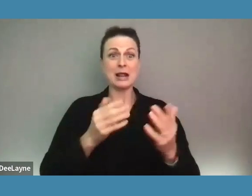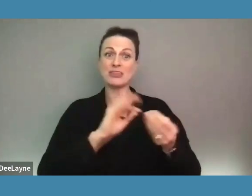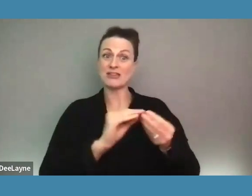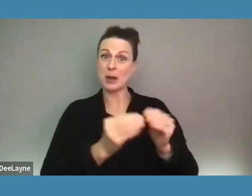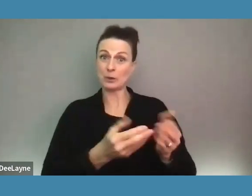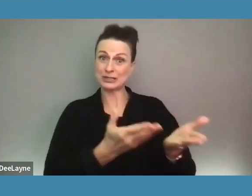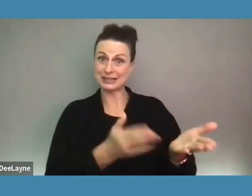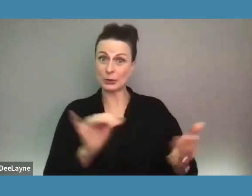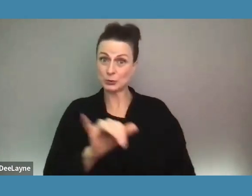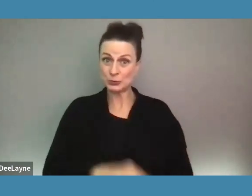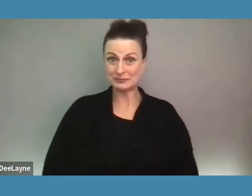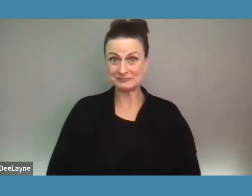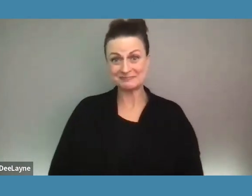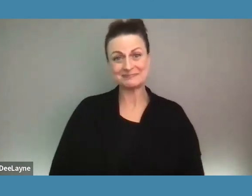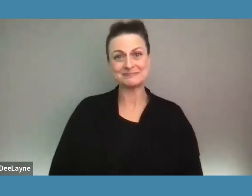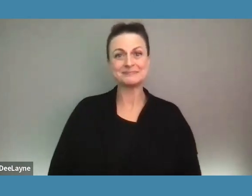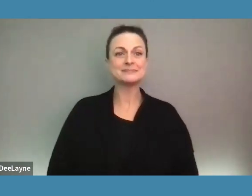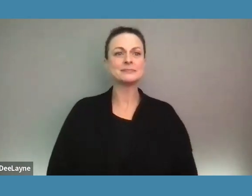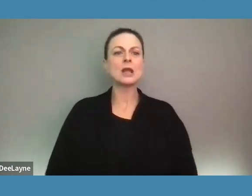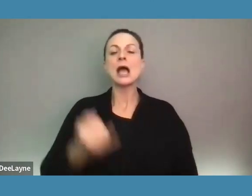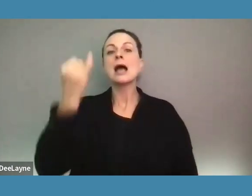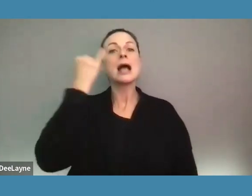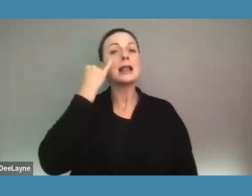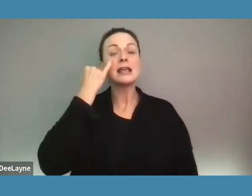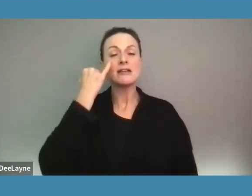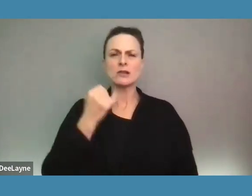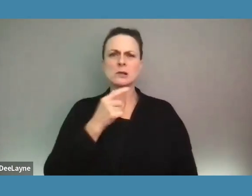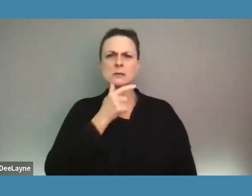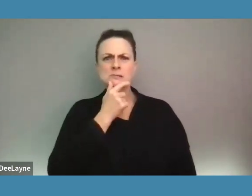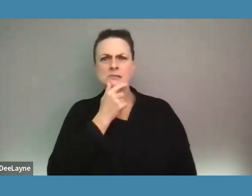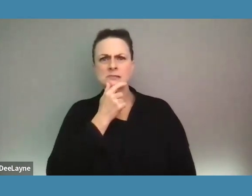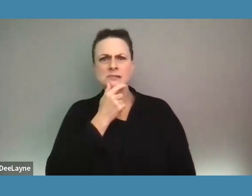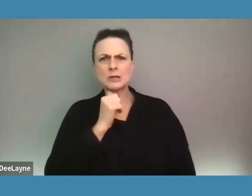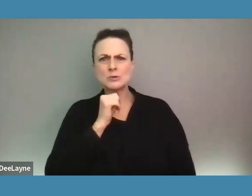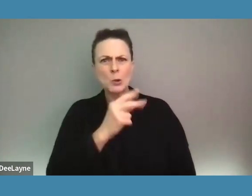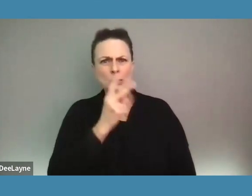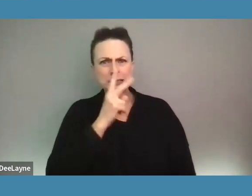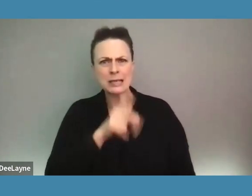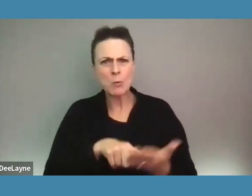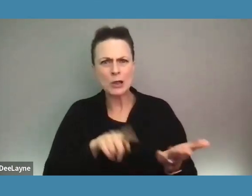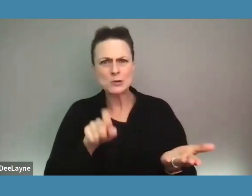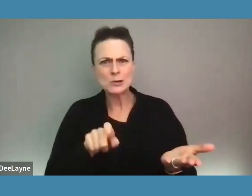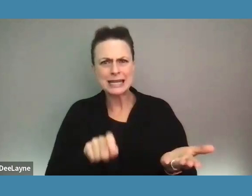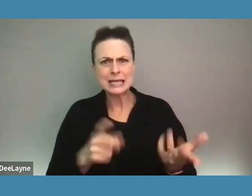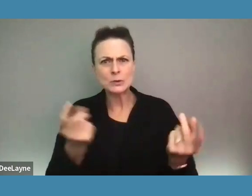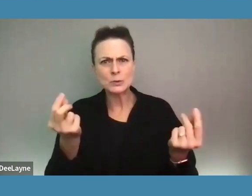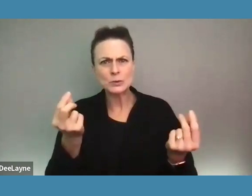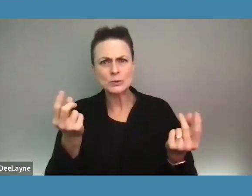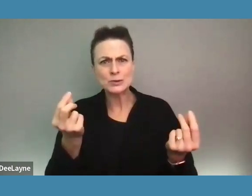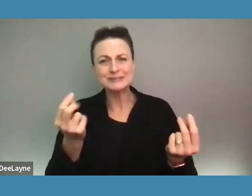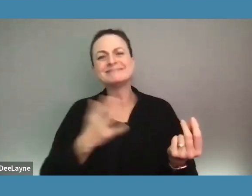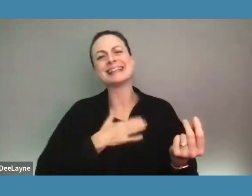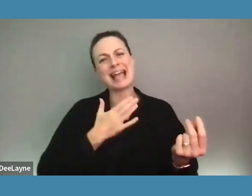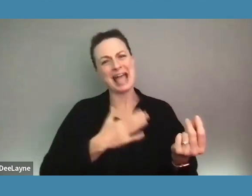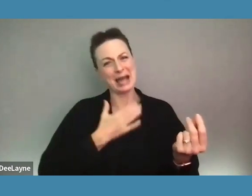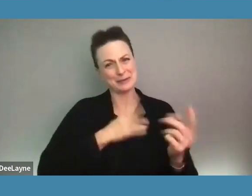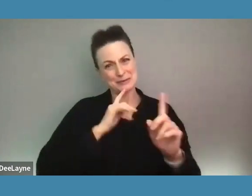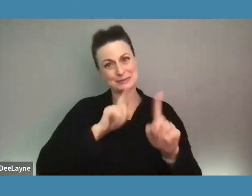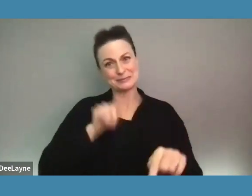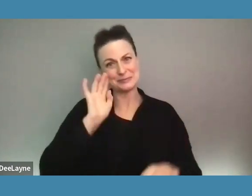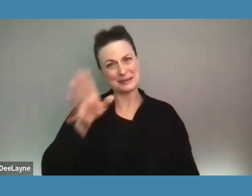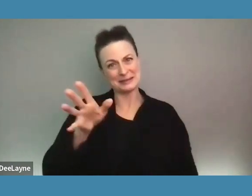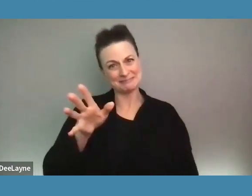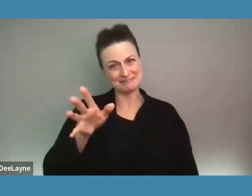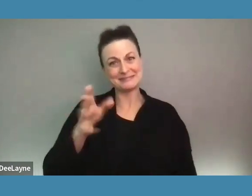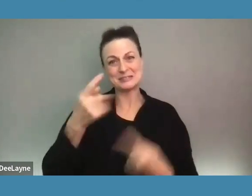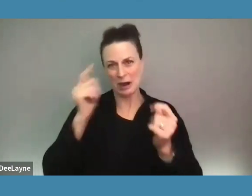well. And if you don't see something that you want there, we are happy to